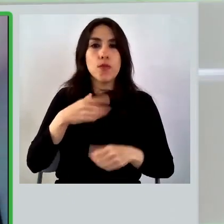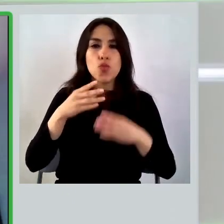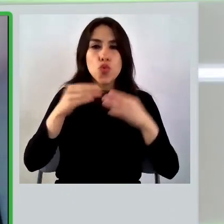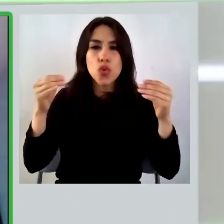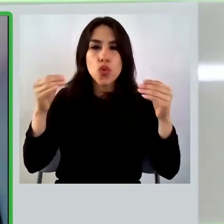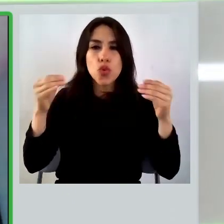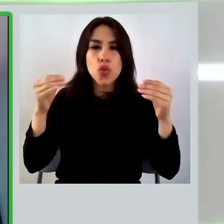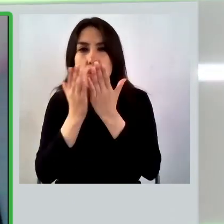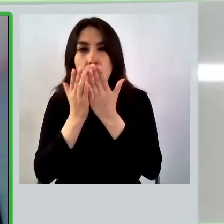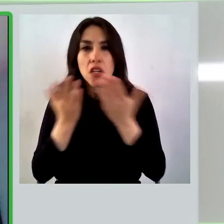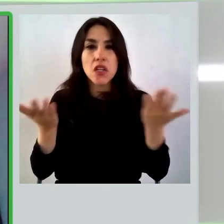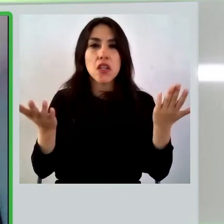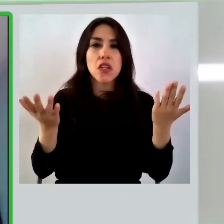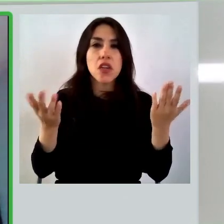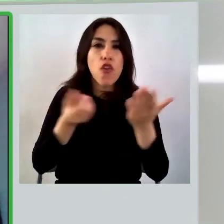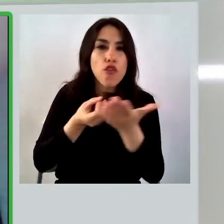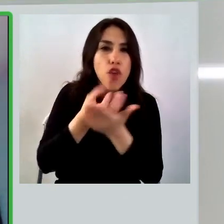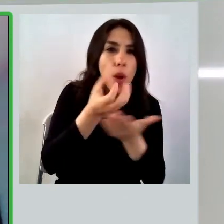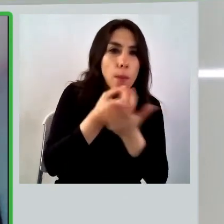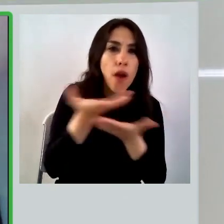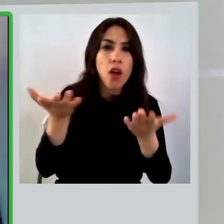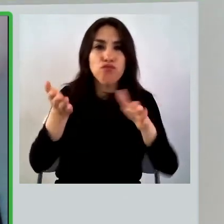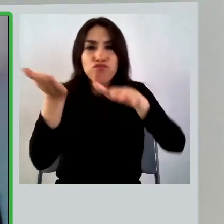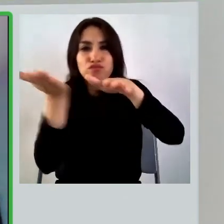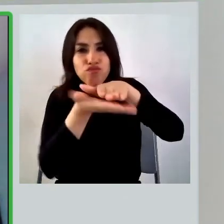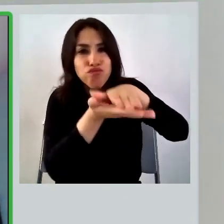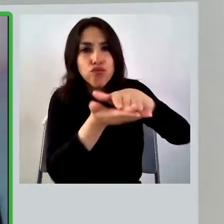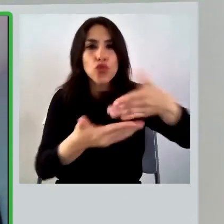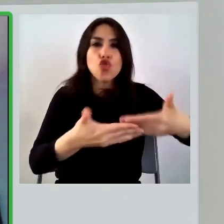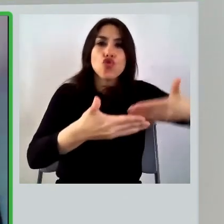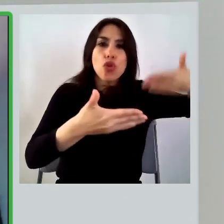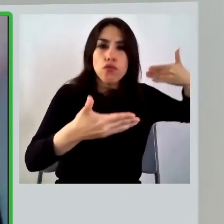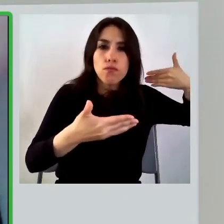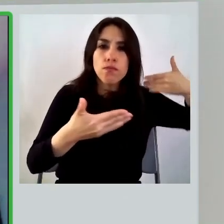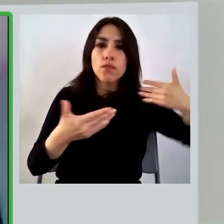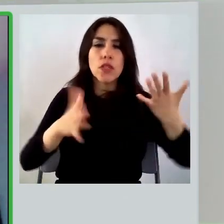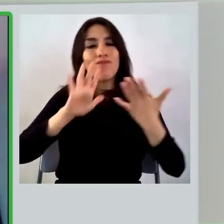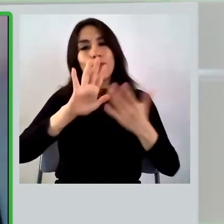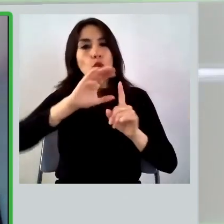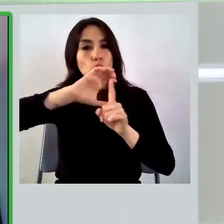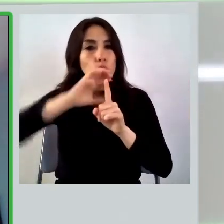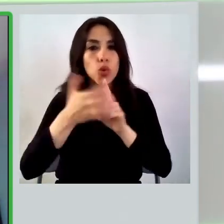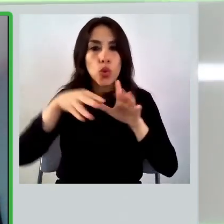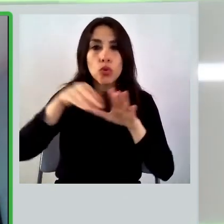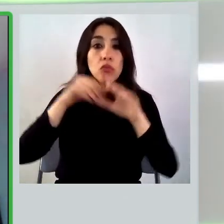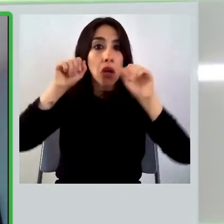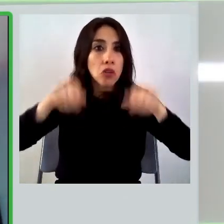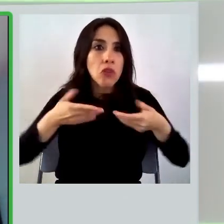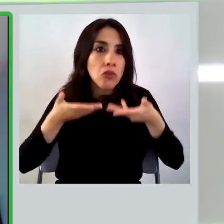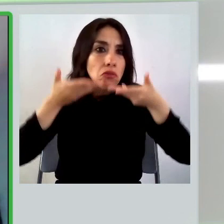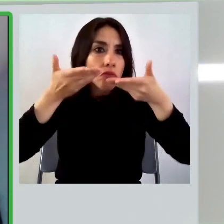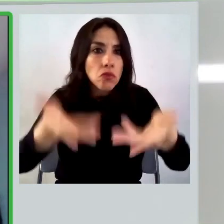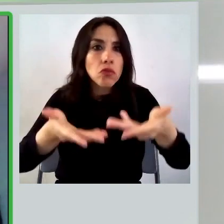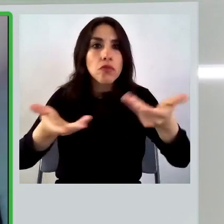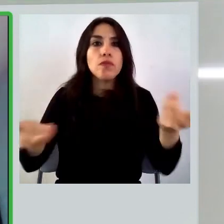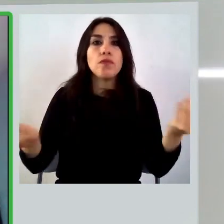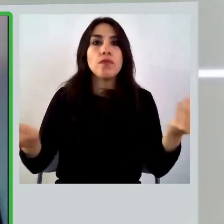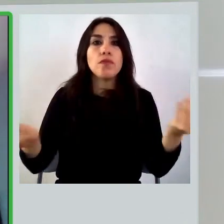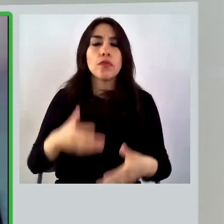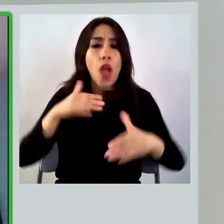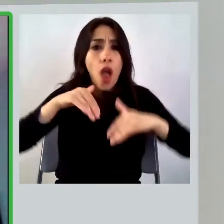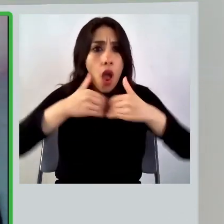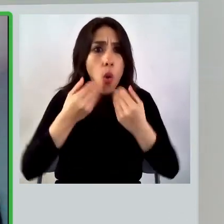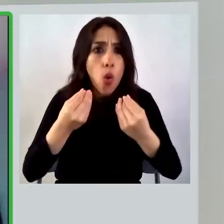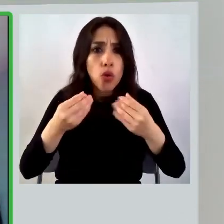inclusion can bring to organizations, large and small, including increased innovation, productivity, empathy,